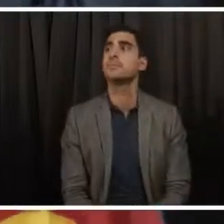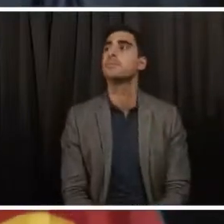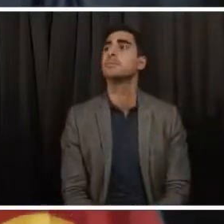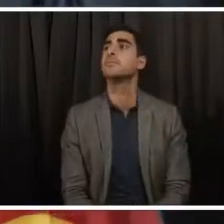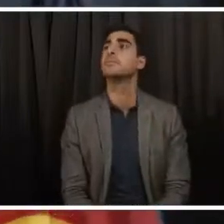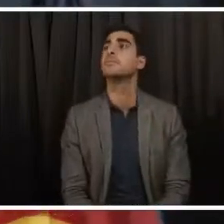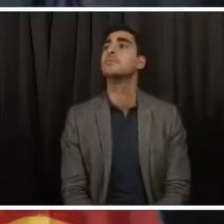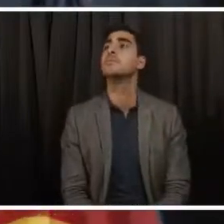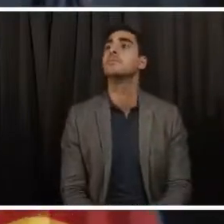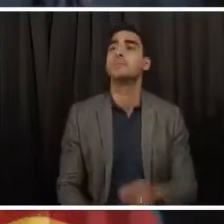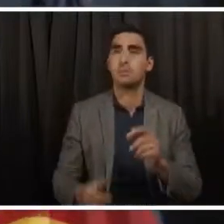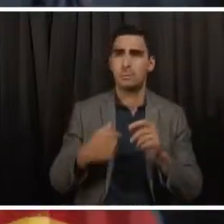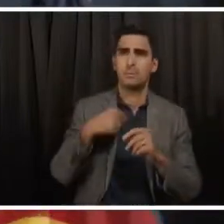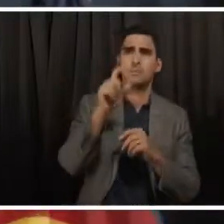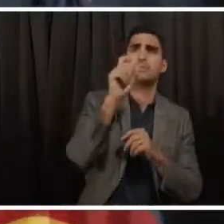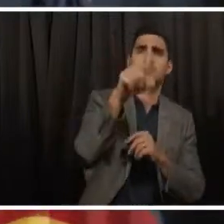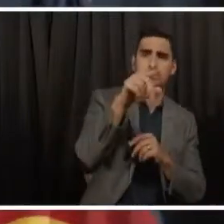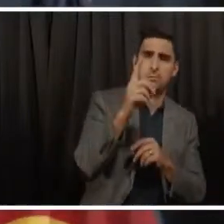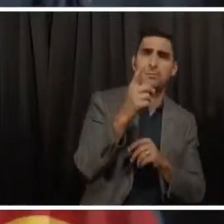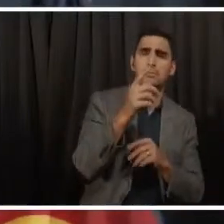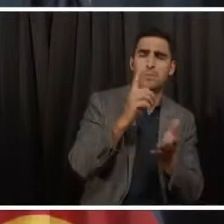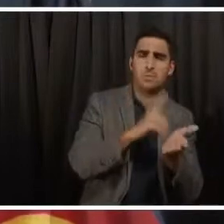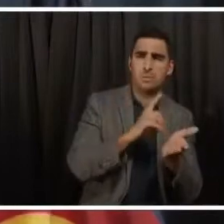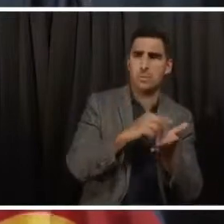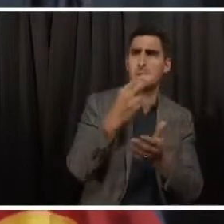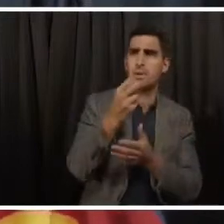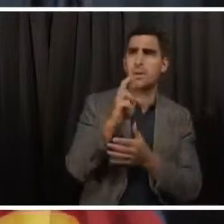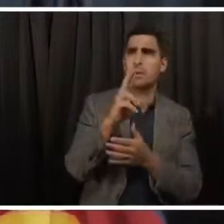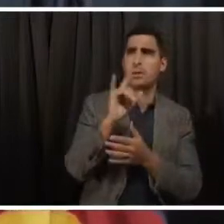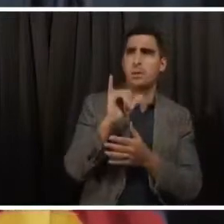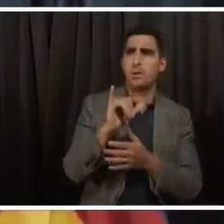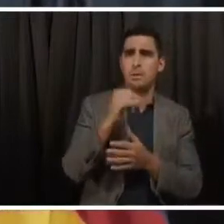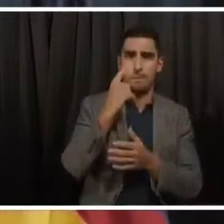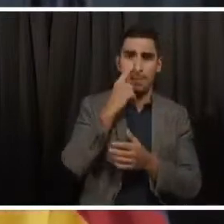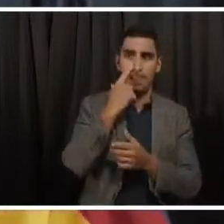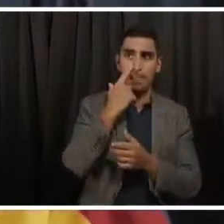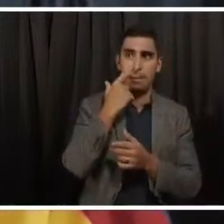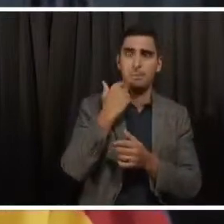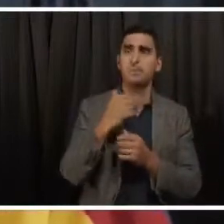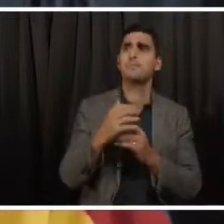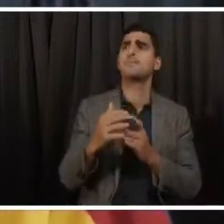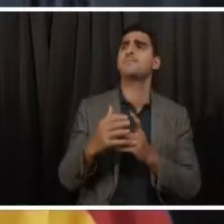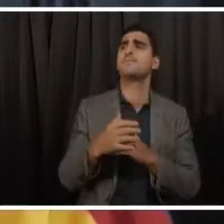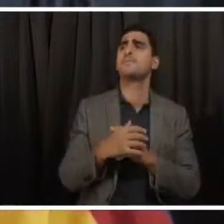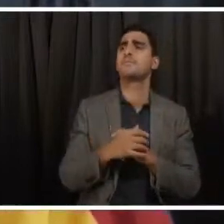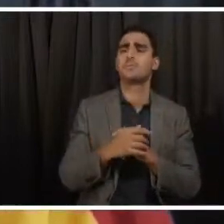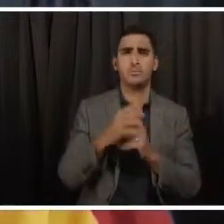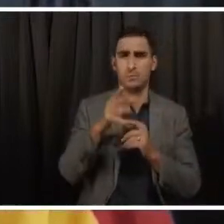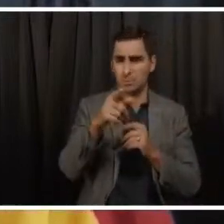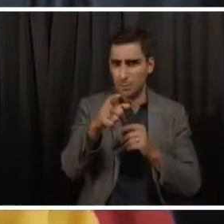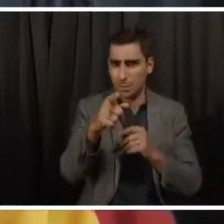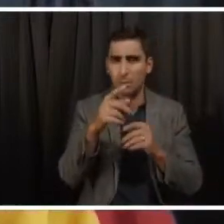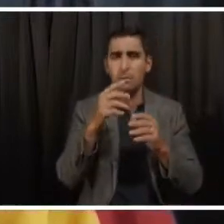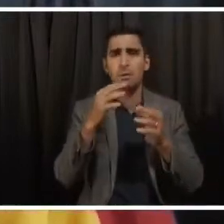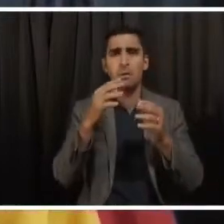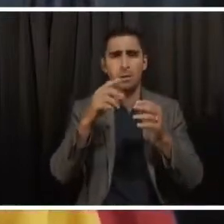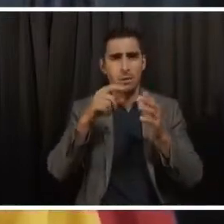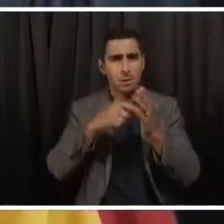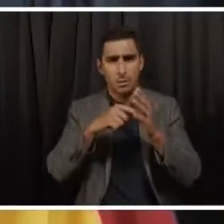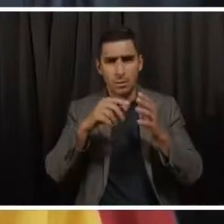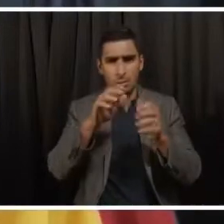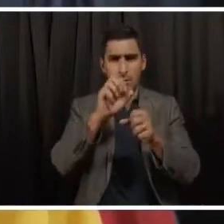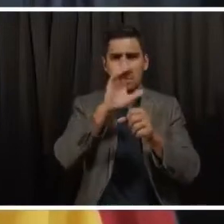One for Dr. Hurley again. Do you know where we stand on disparities in vaccines